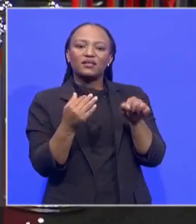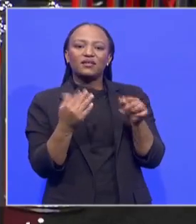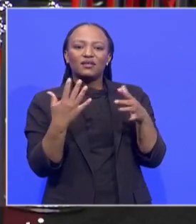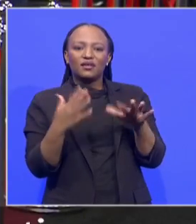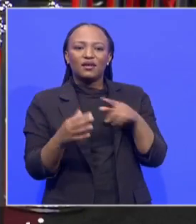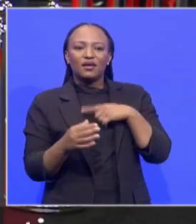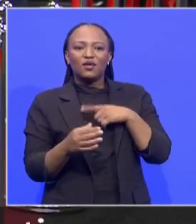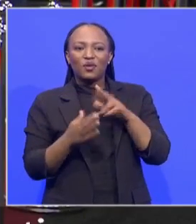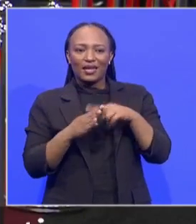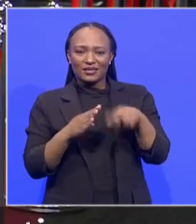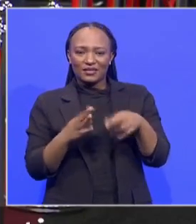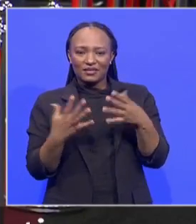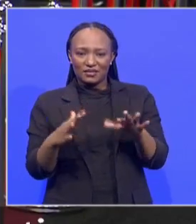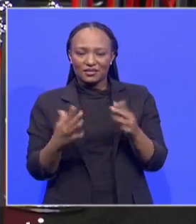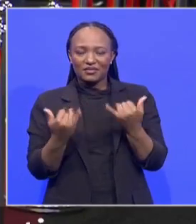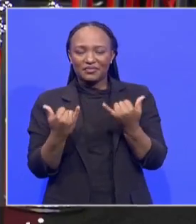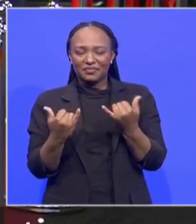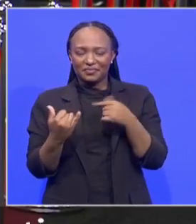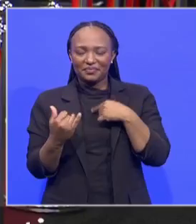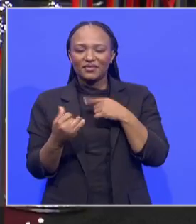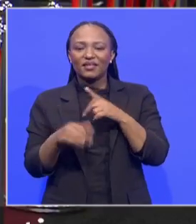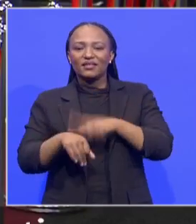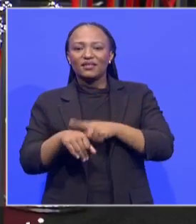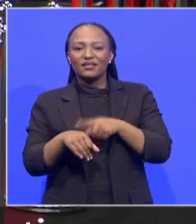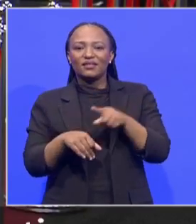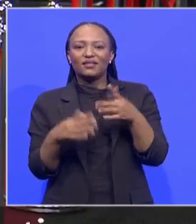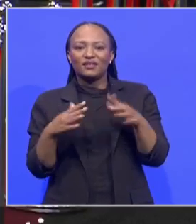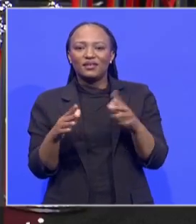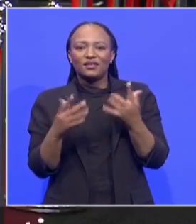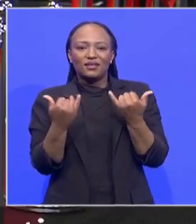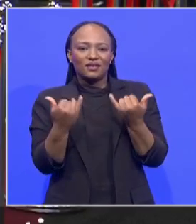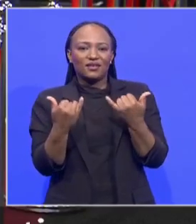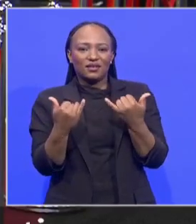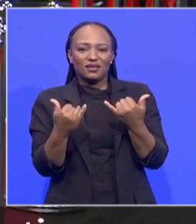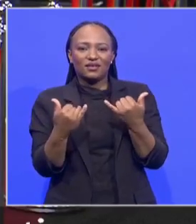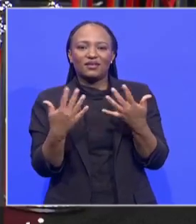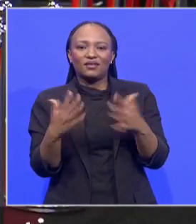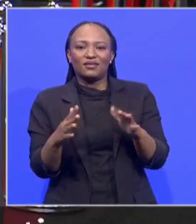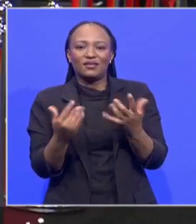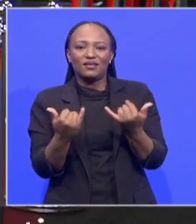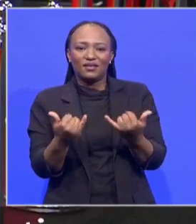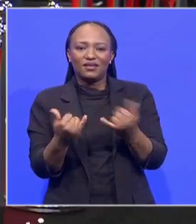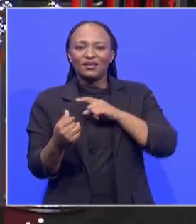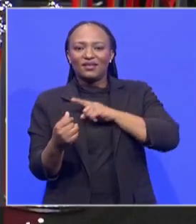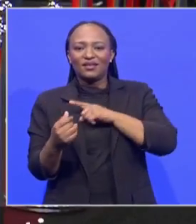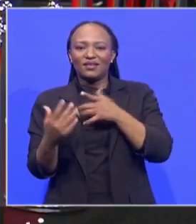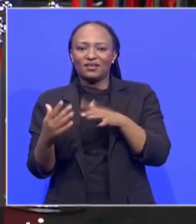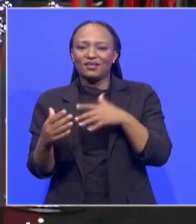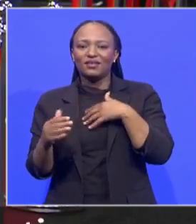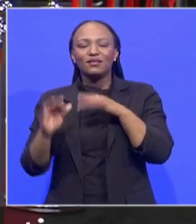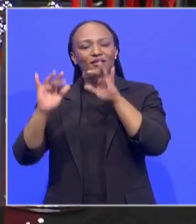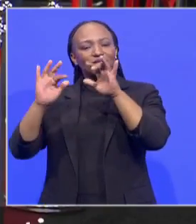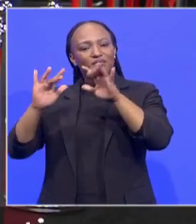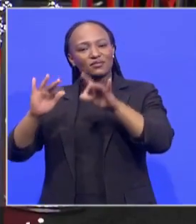the results. And of course, there is a certain time period to that. But of course, just talking about the capturing